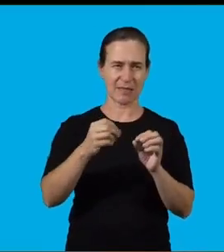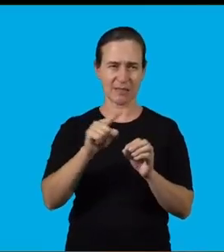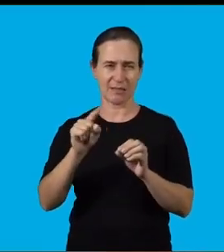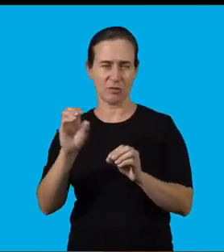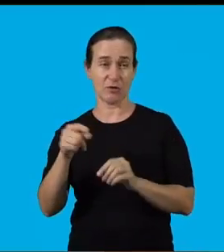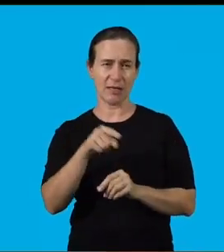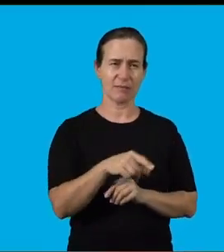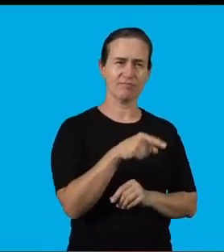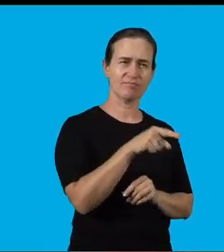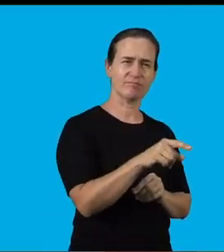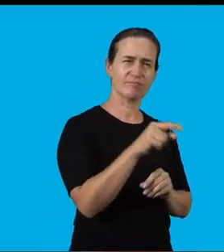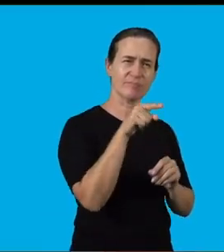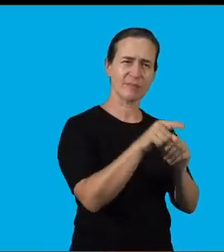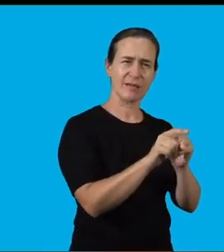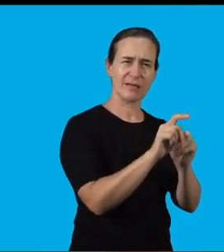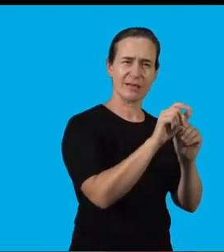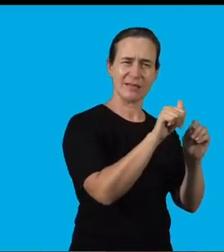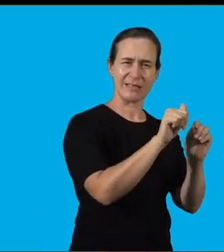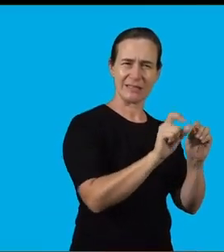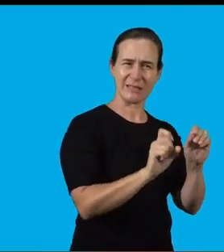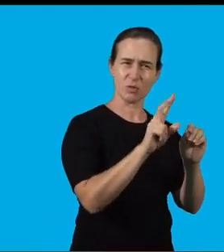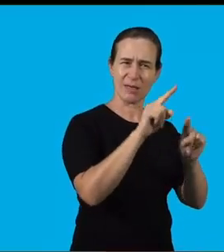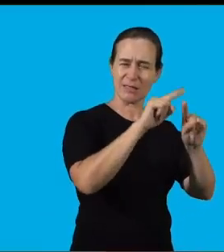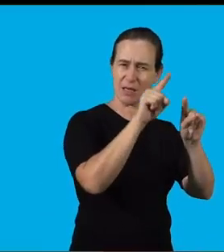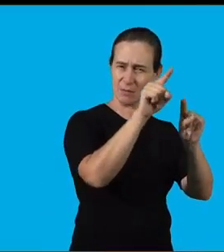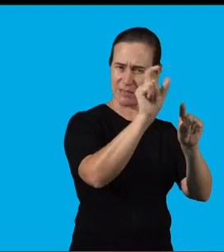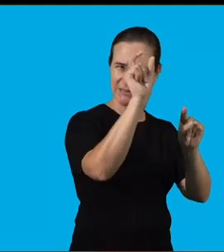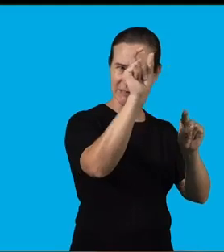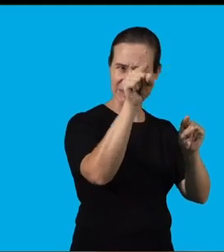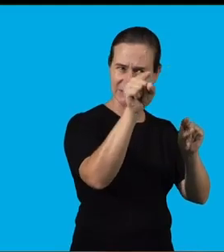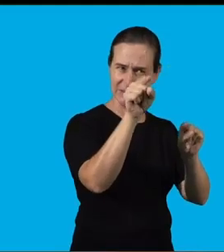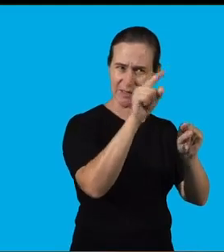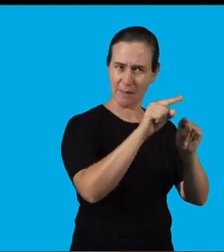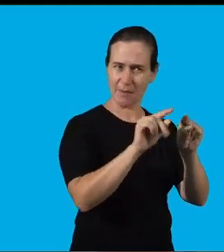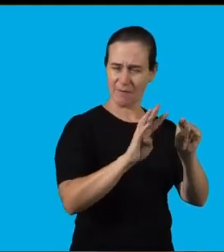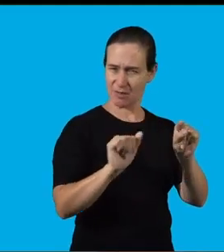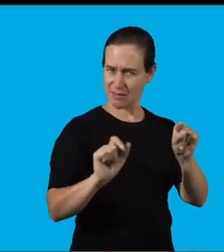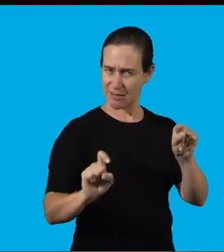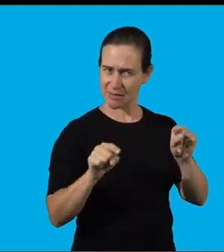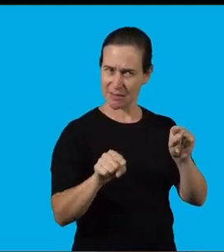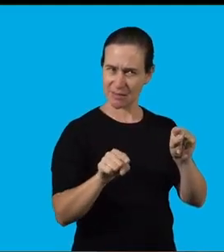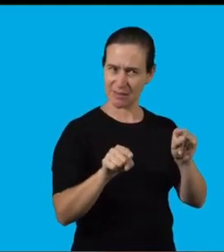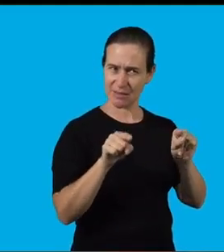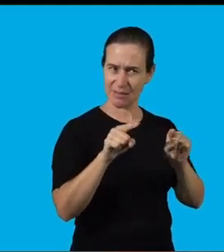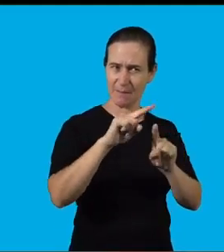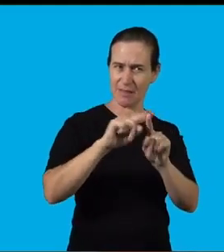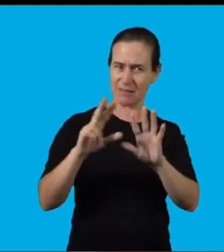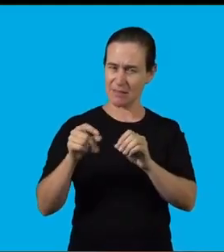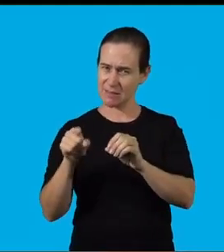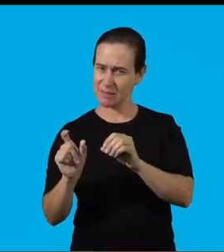2 will give me 6. X to the power 2, we subtract 1 from the power there, minus 46x